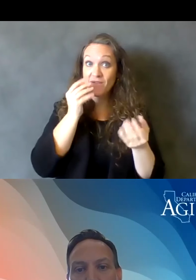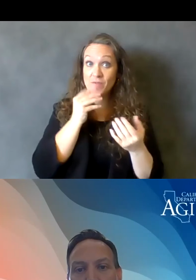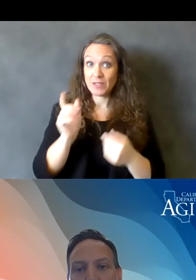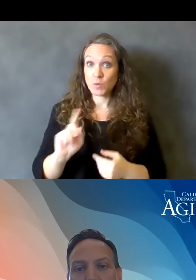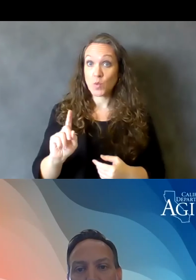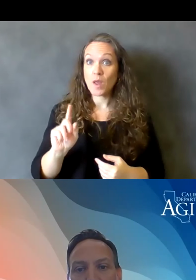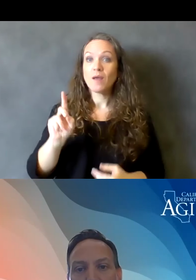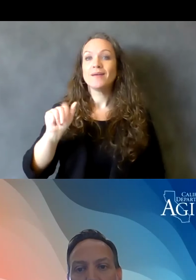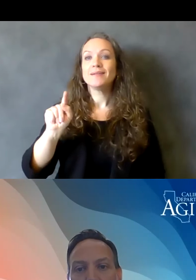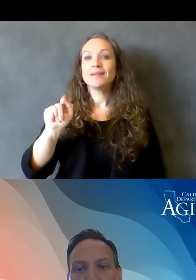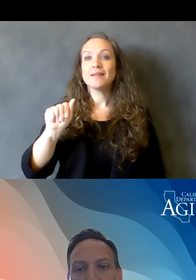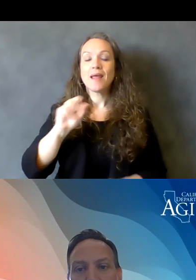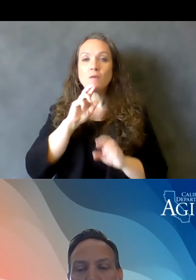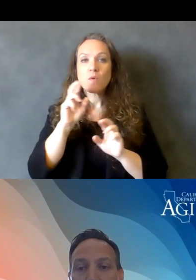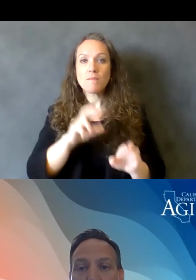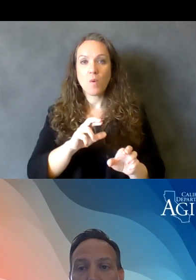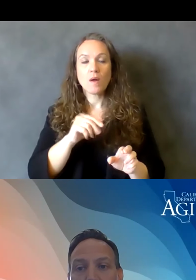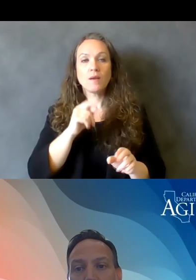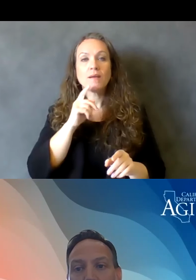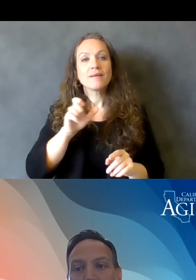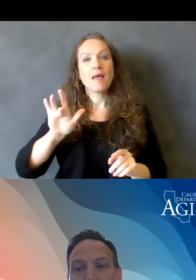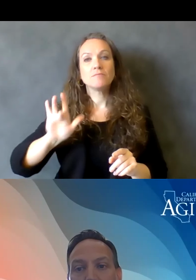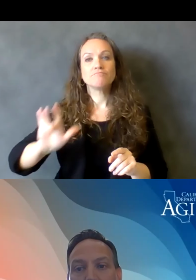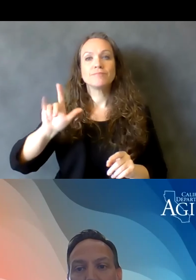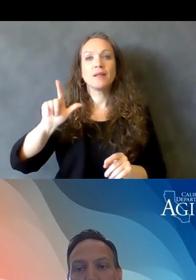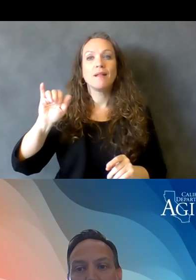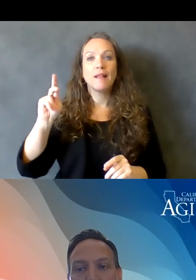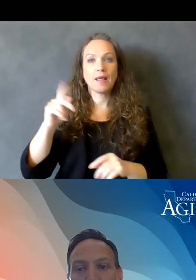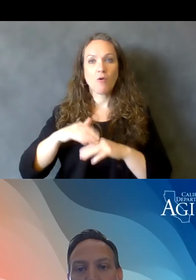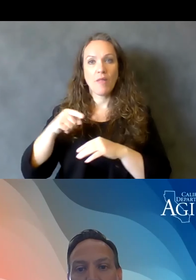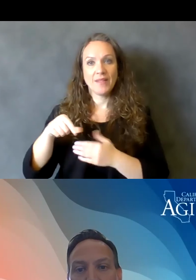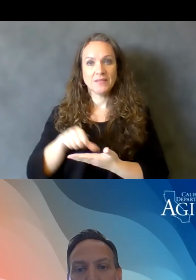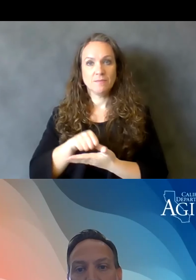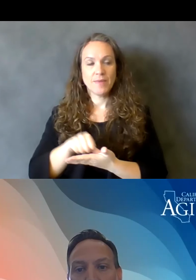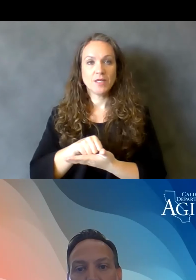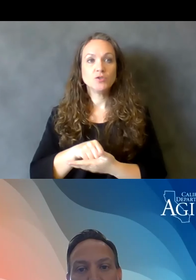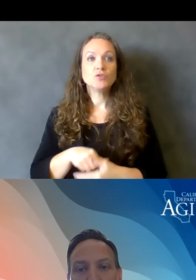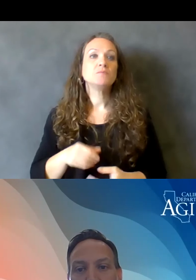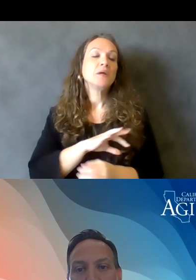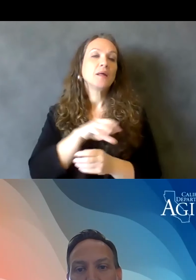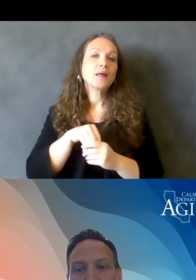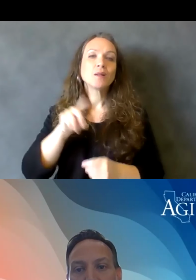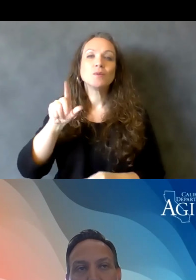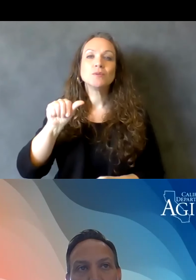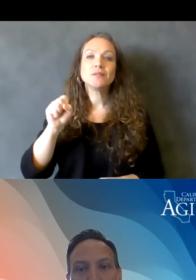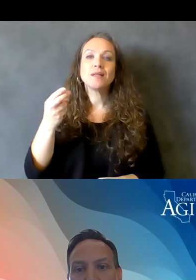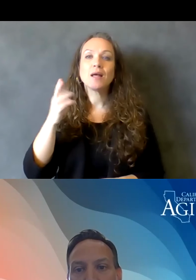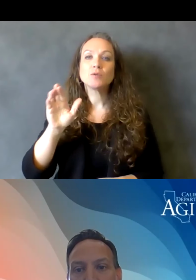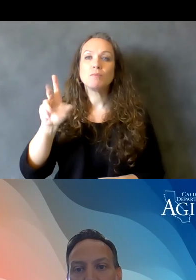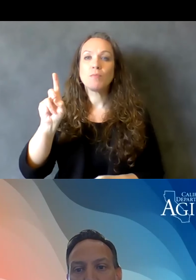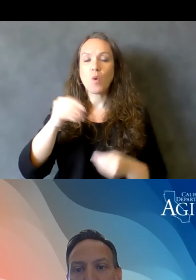be reached at the link referenced on this page. The data reports page contains data dashboards for several of our aging and